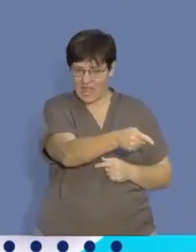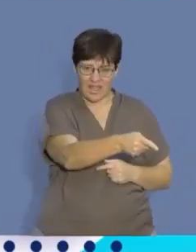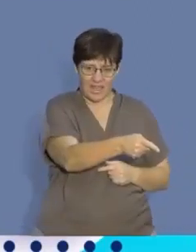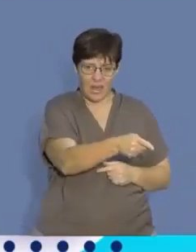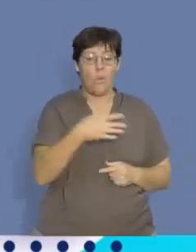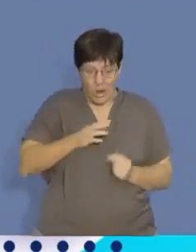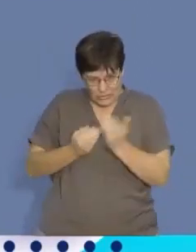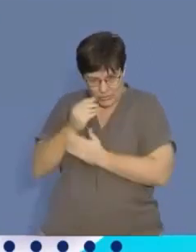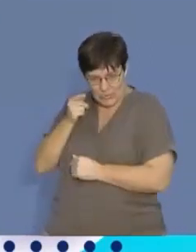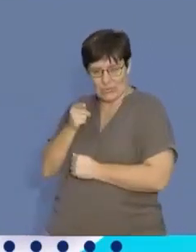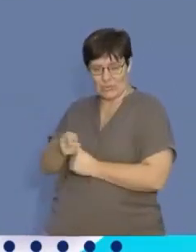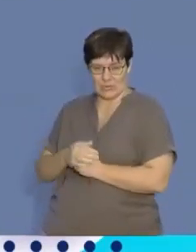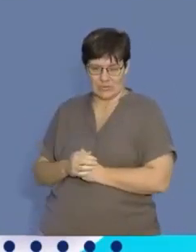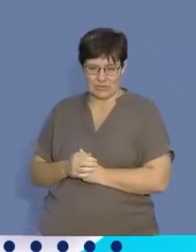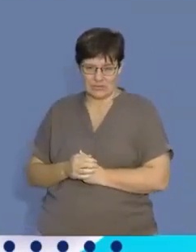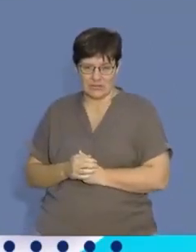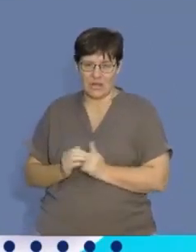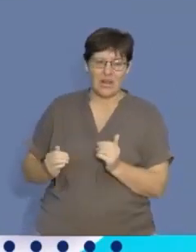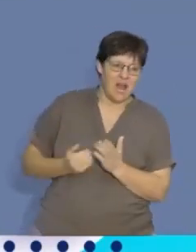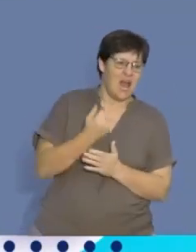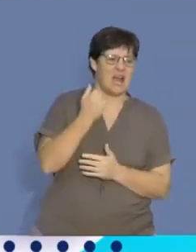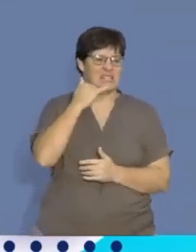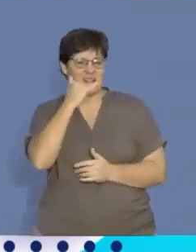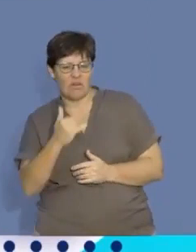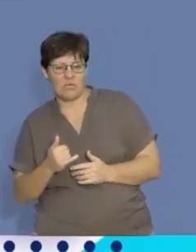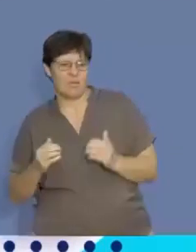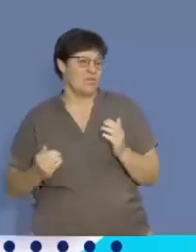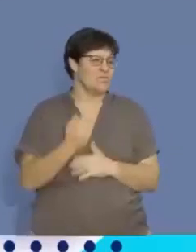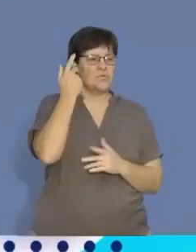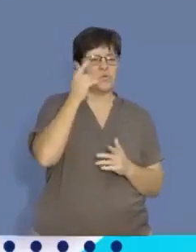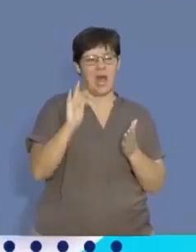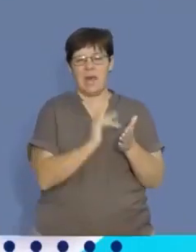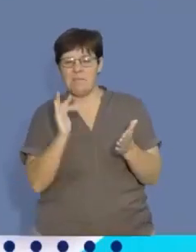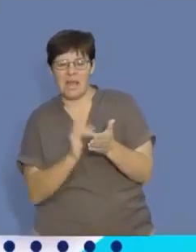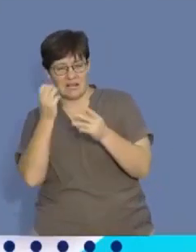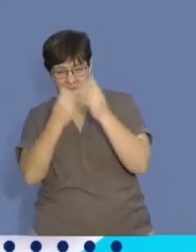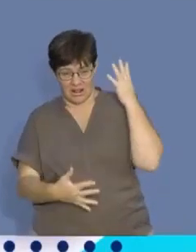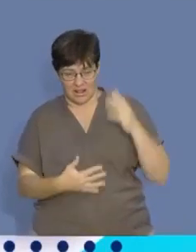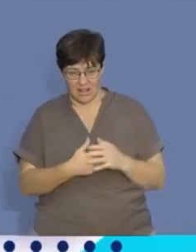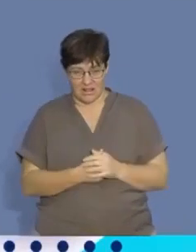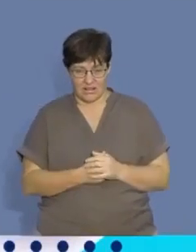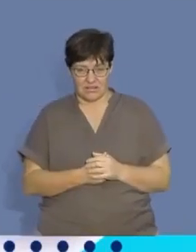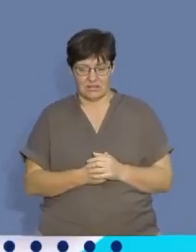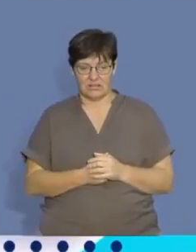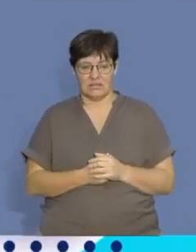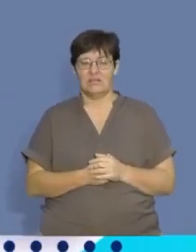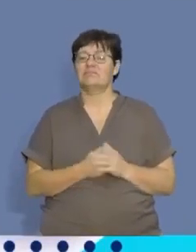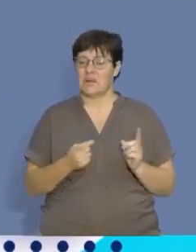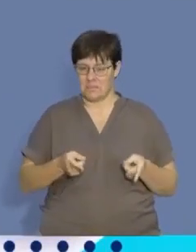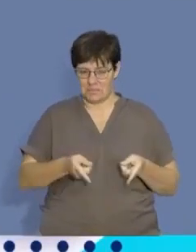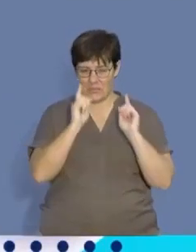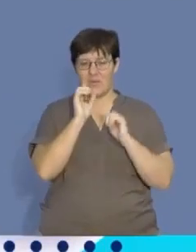outdated. No one wants the old stock anymore. They want to buy the latest cell phone or the latest iPad and so